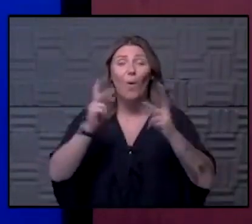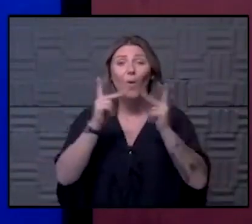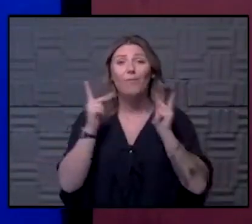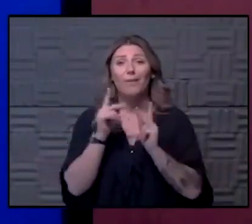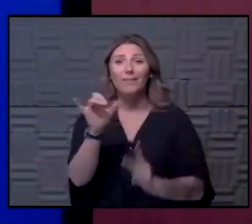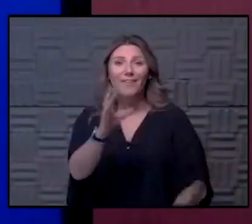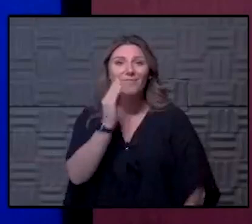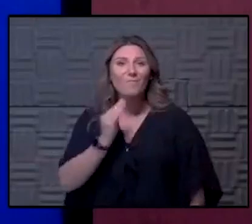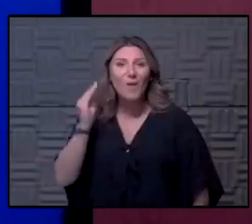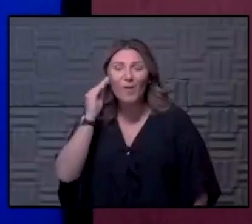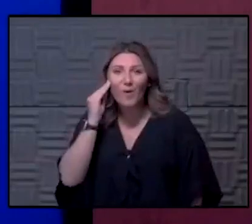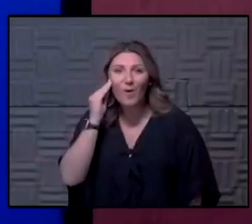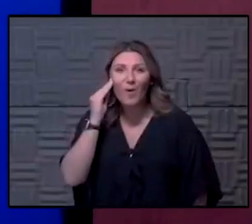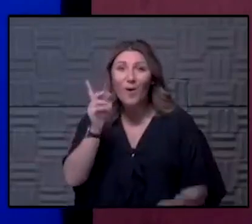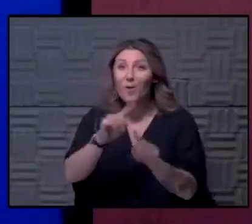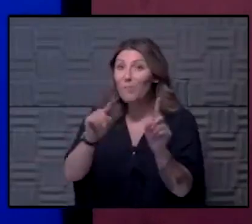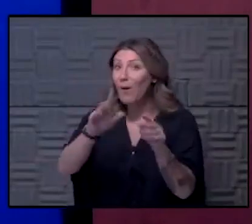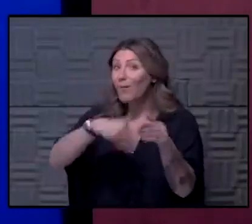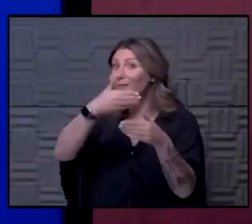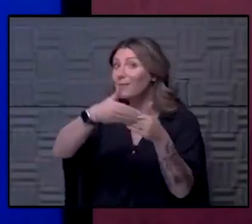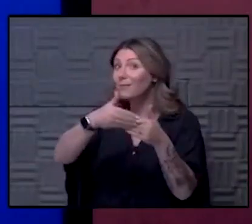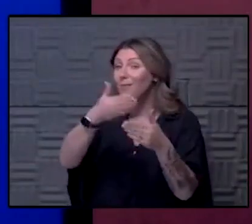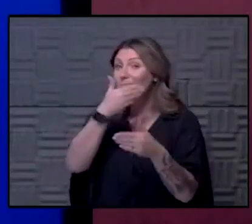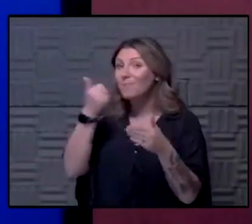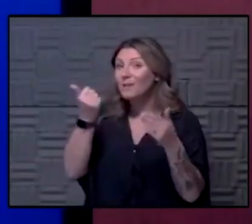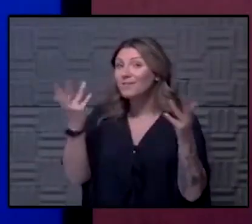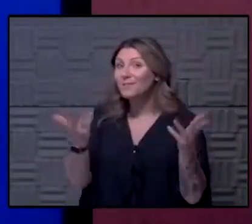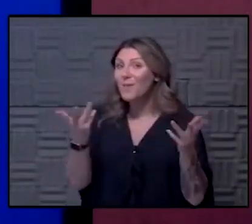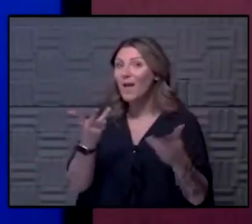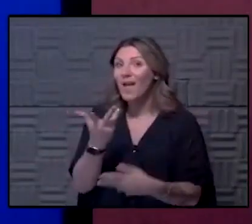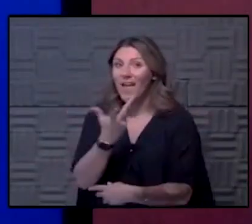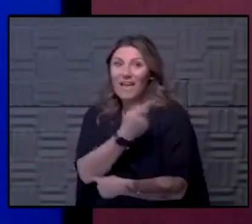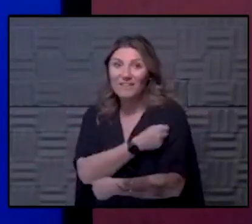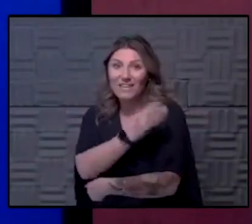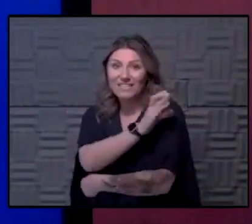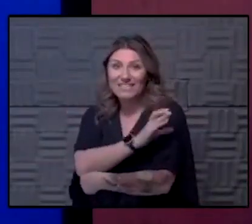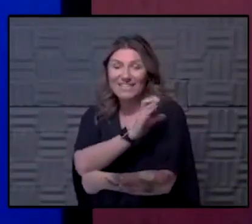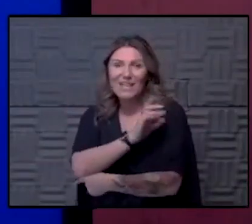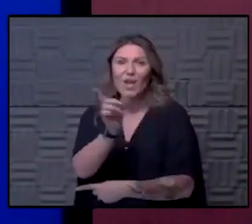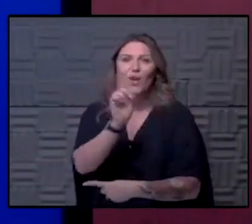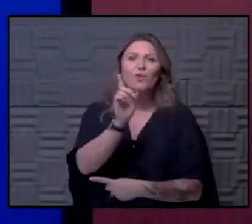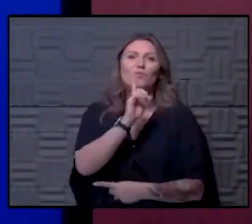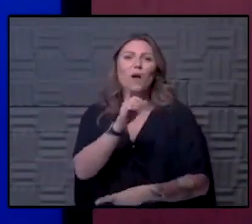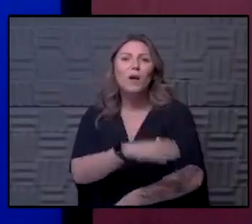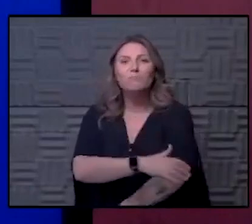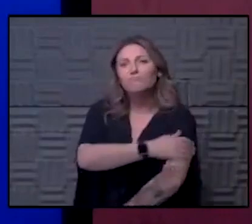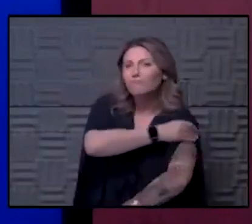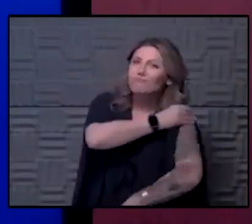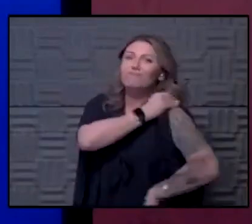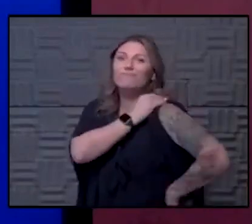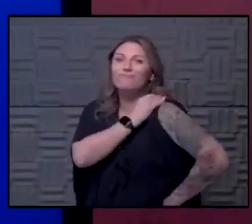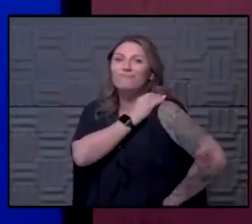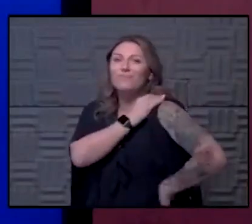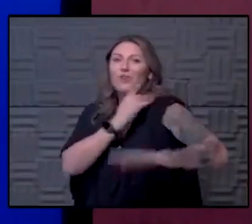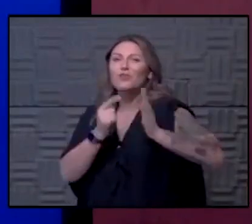place like home. But the next best thing is a vaccine clinic where you're going to roll up your sleeve,